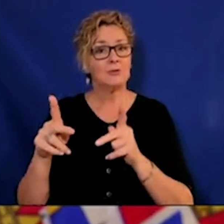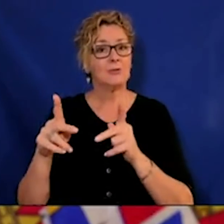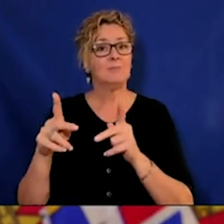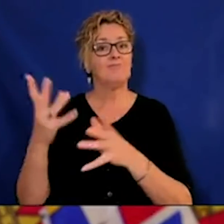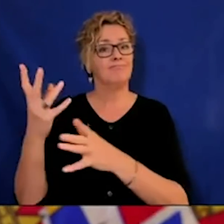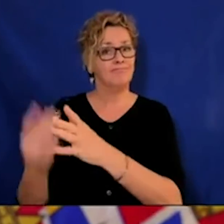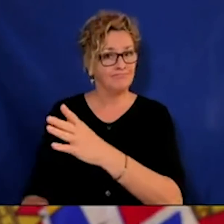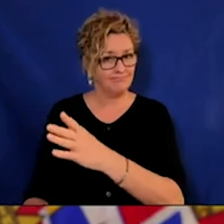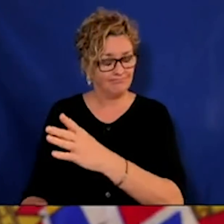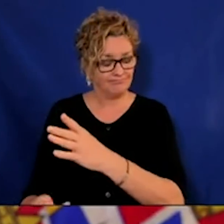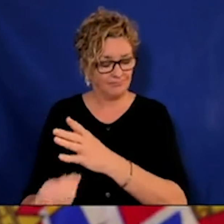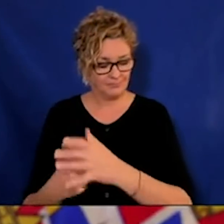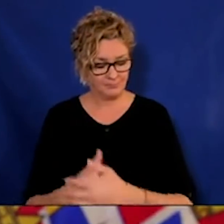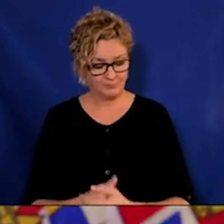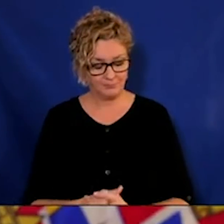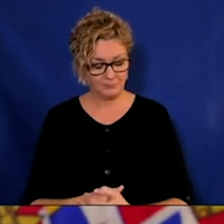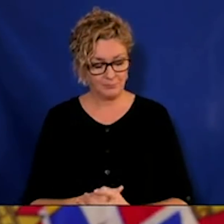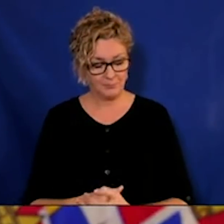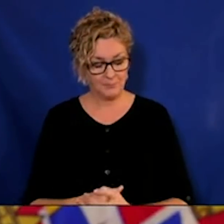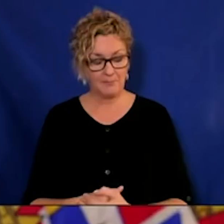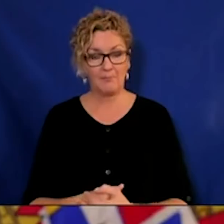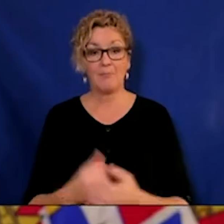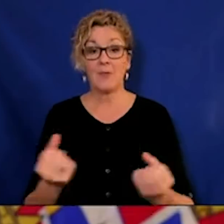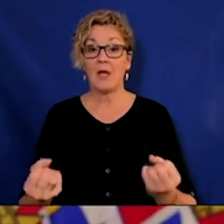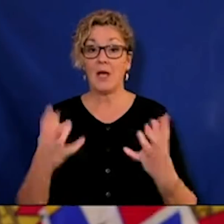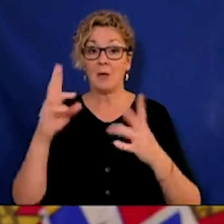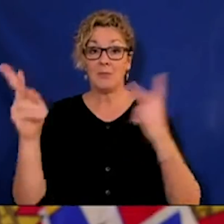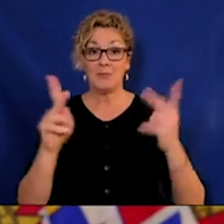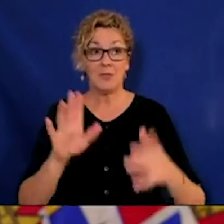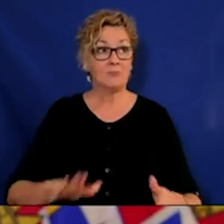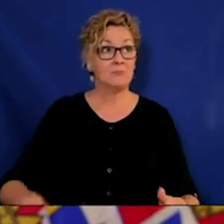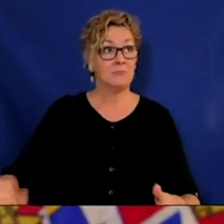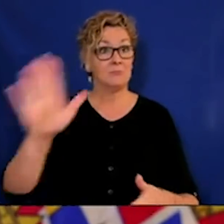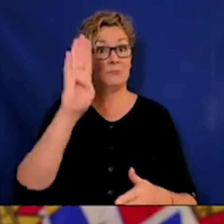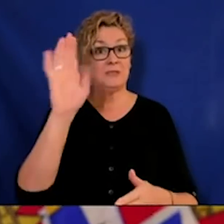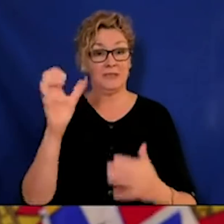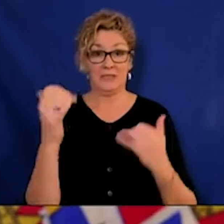10,201 people under active public health monitoring around the province, and